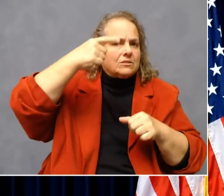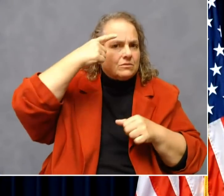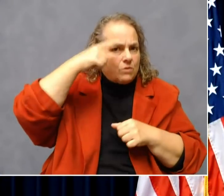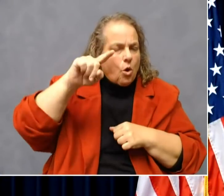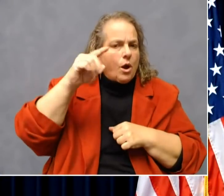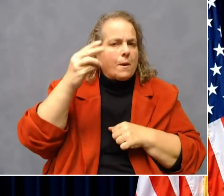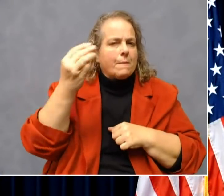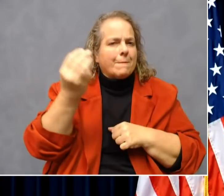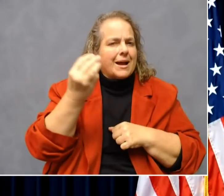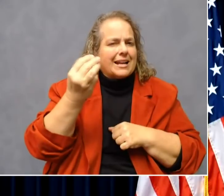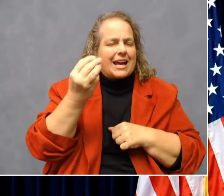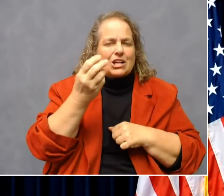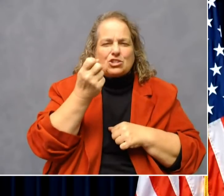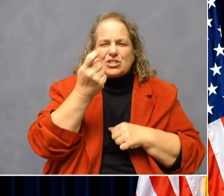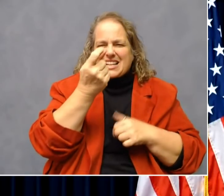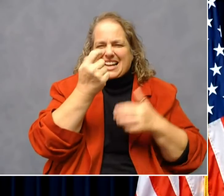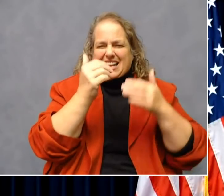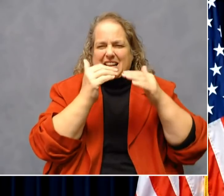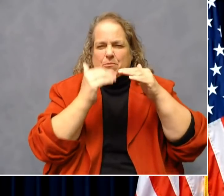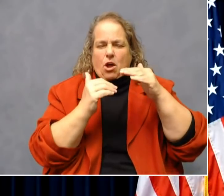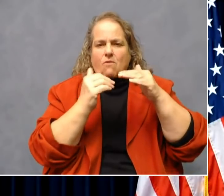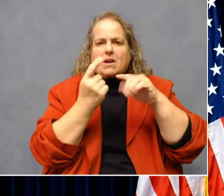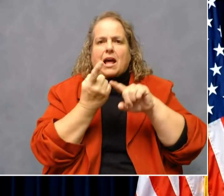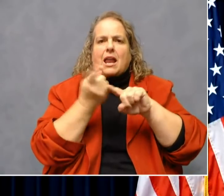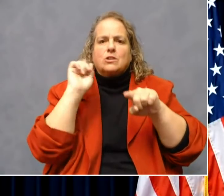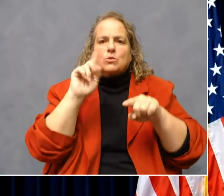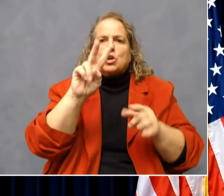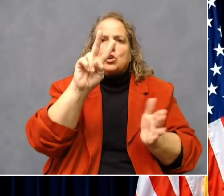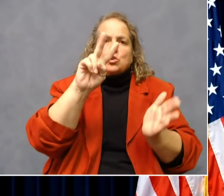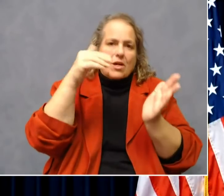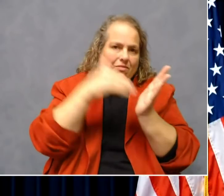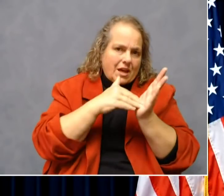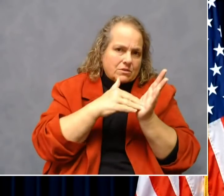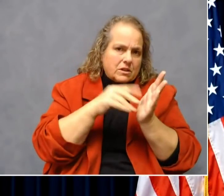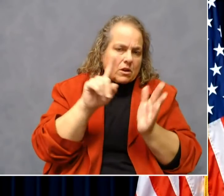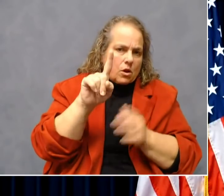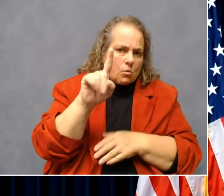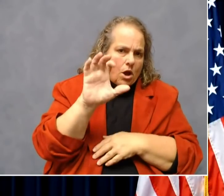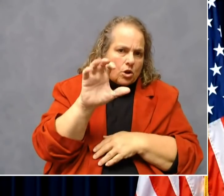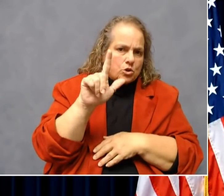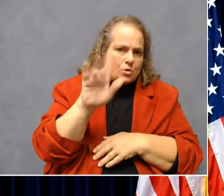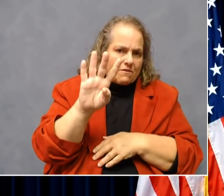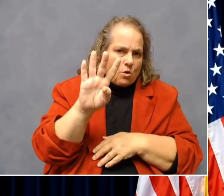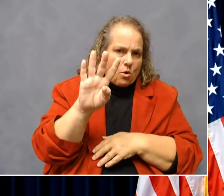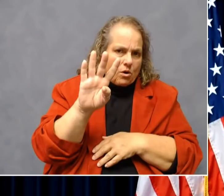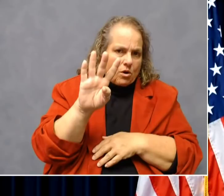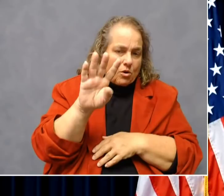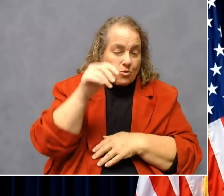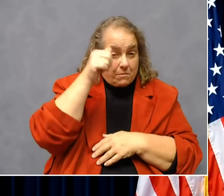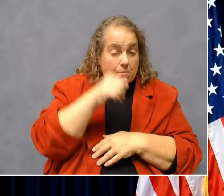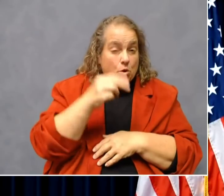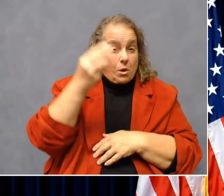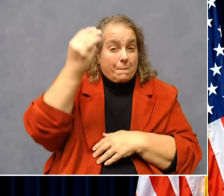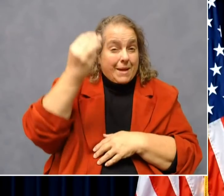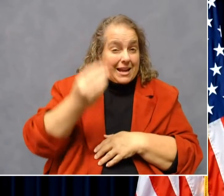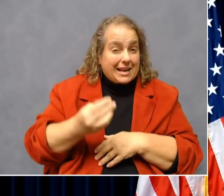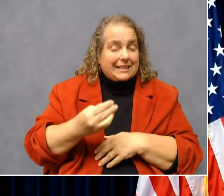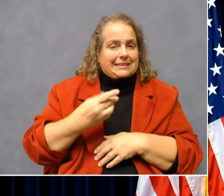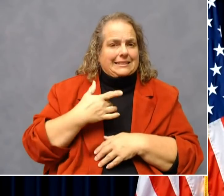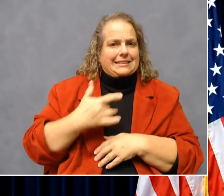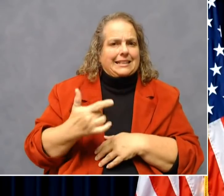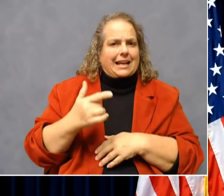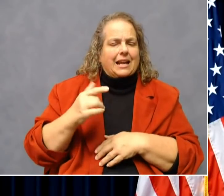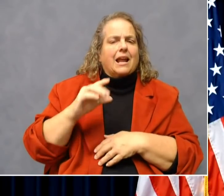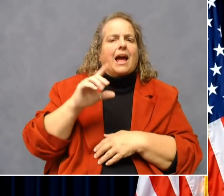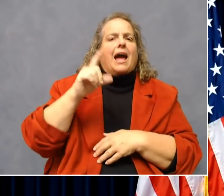below last week, of 2,124 cases. Remember, Mondays are some of our lowest days because not all the labs are